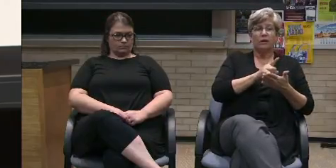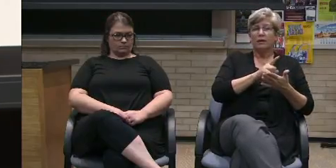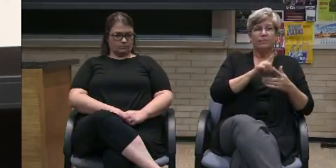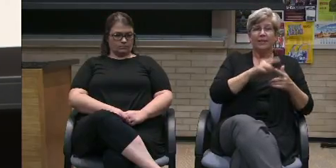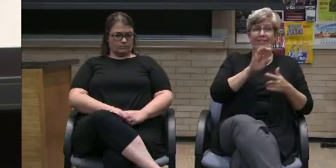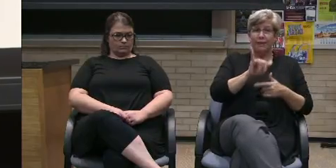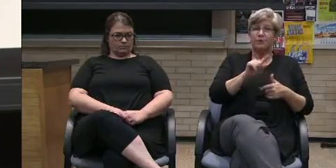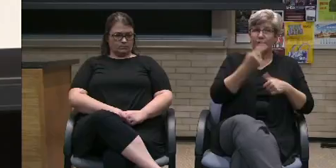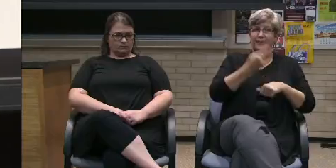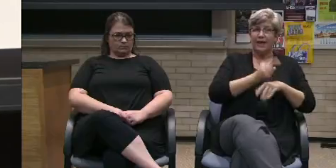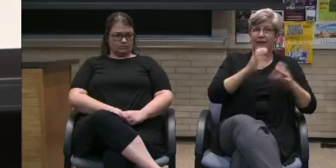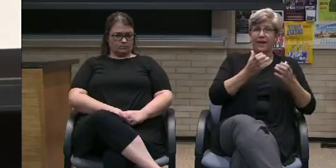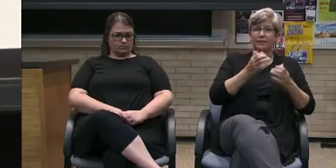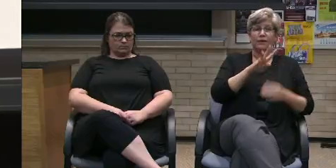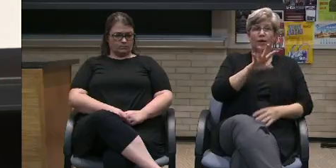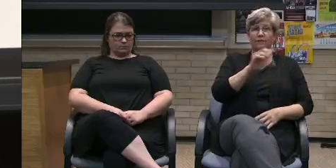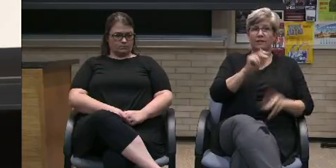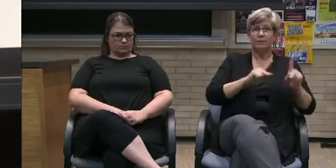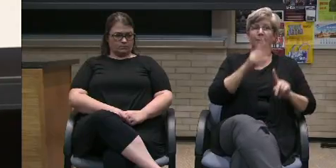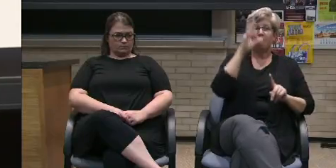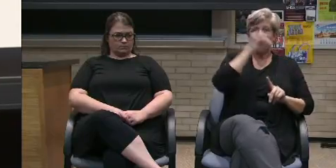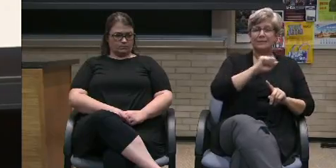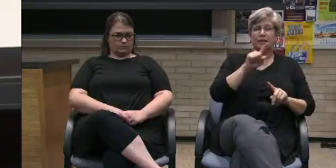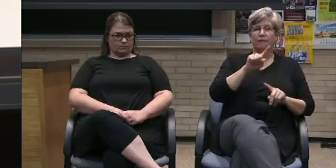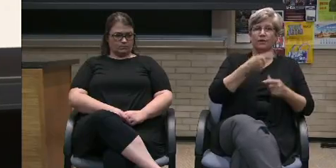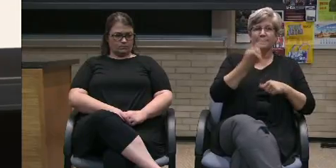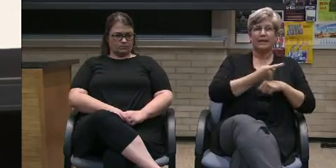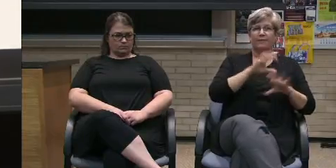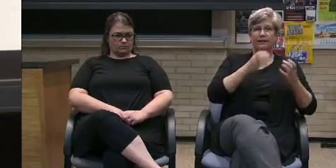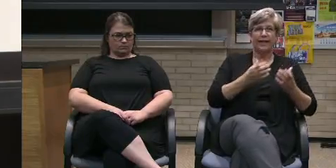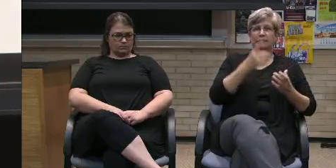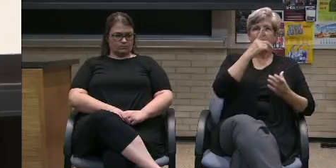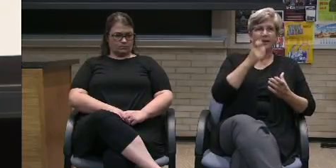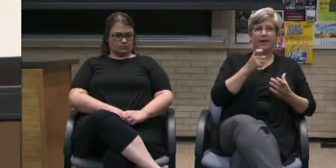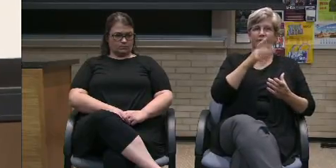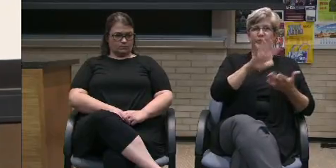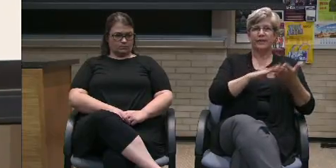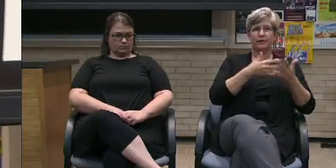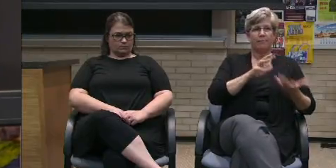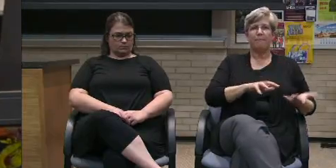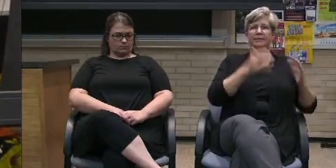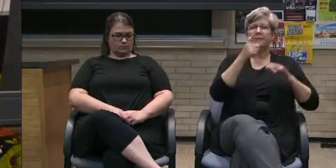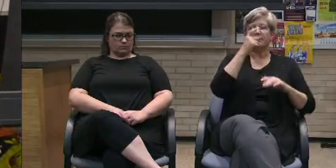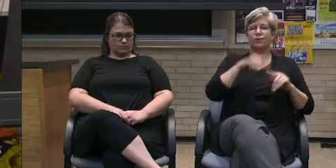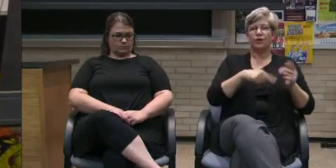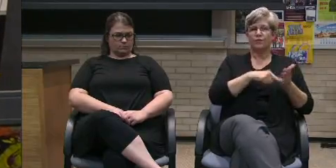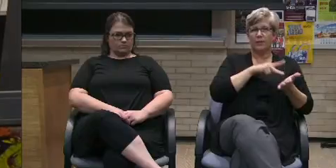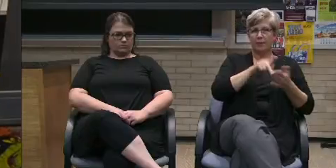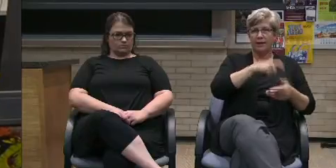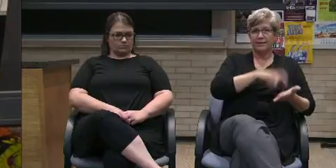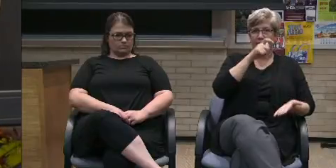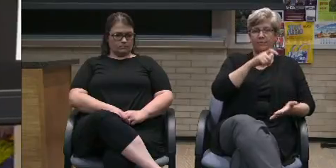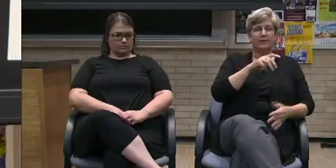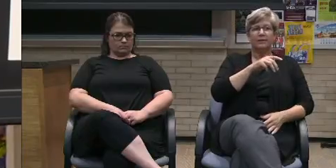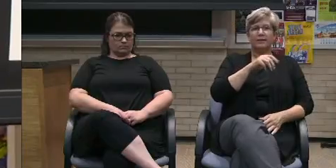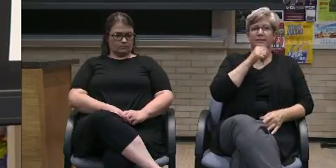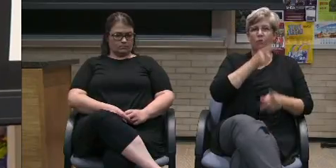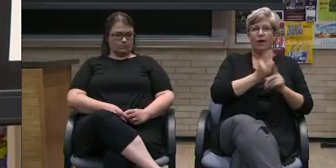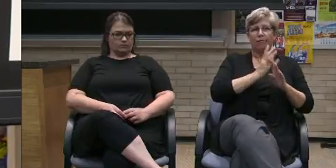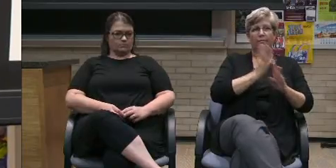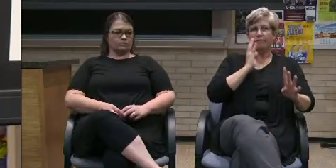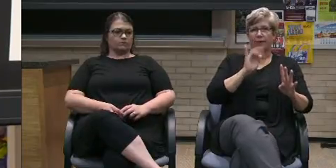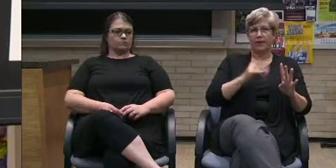of classes. So as provost, that's important to me. That's not where they need to be. They need to be in class, getting a good start. So